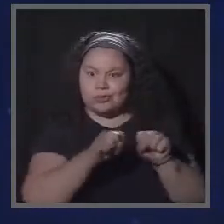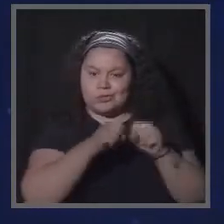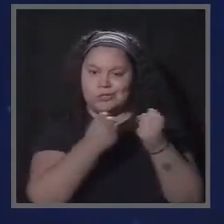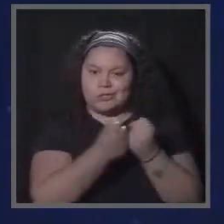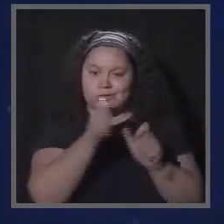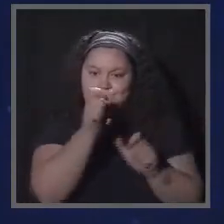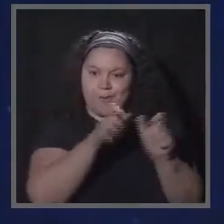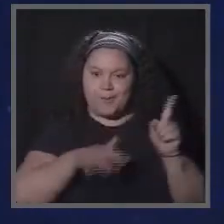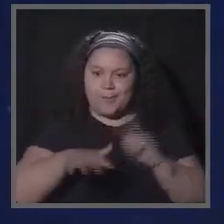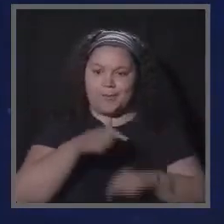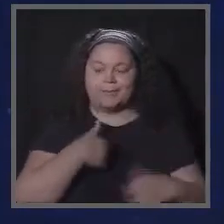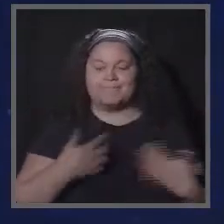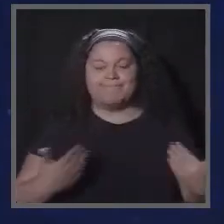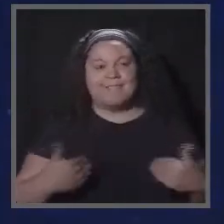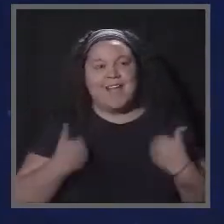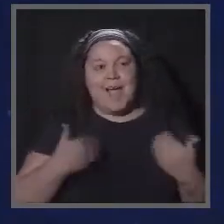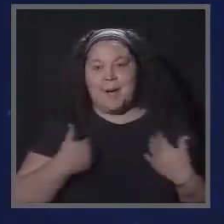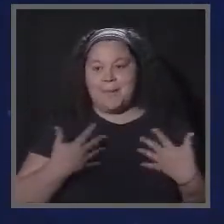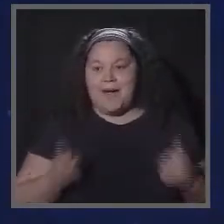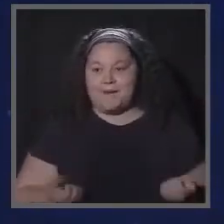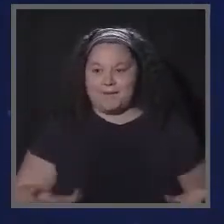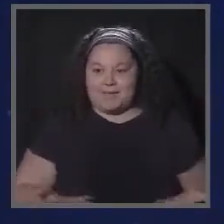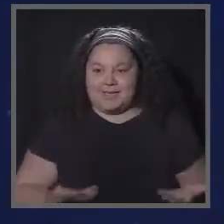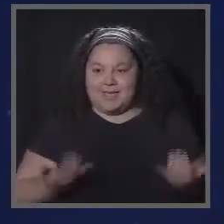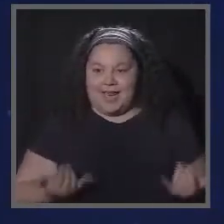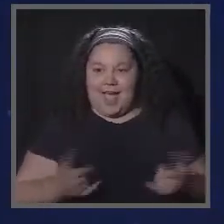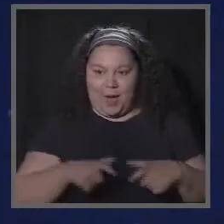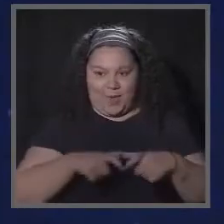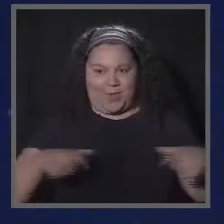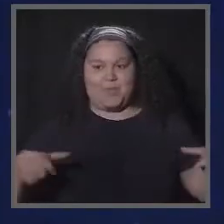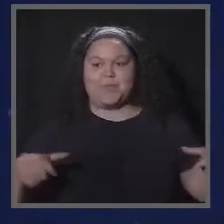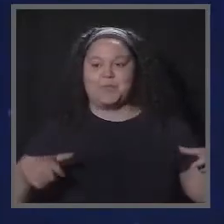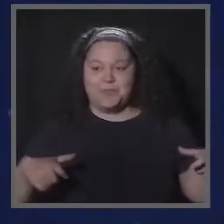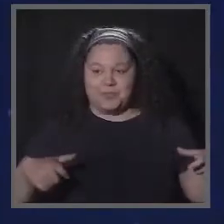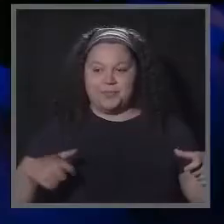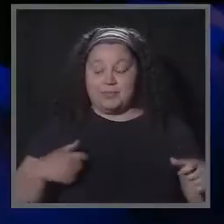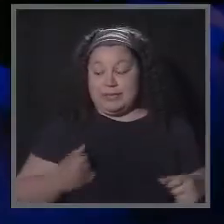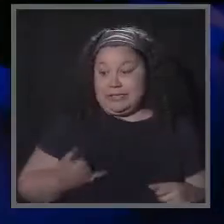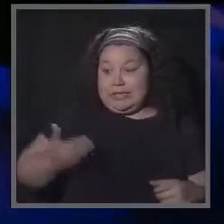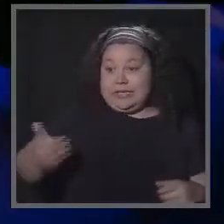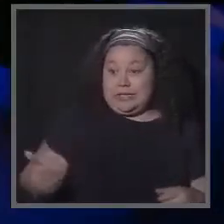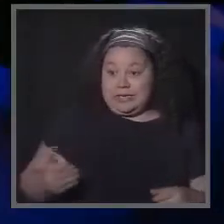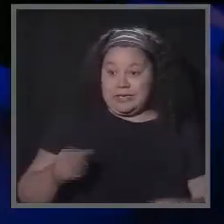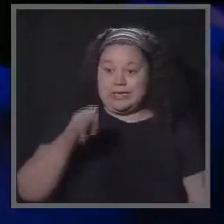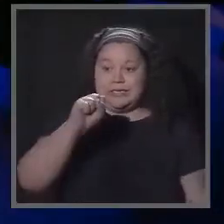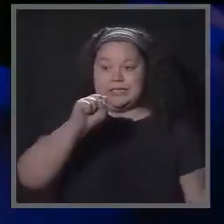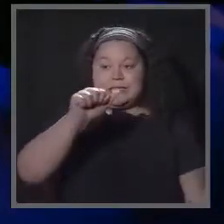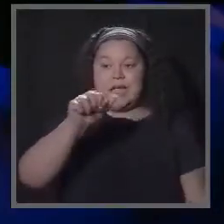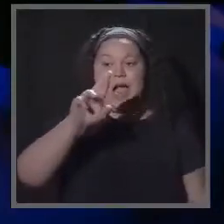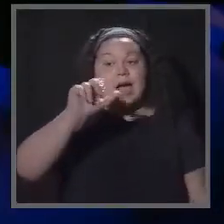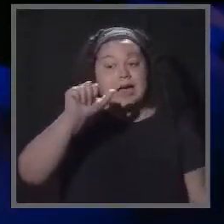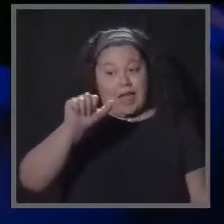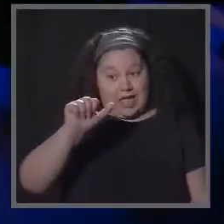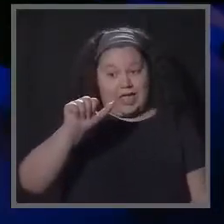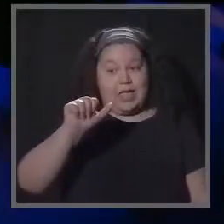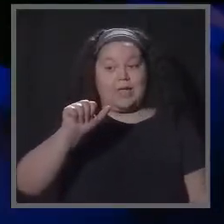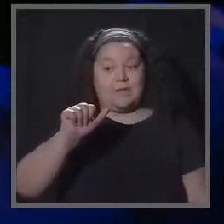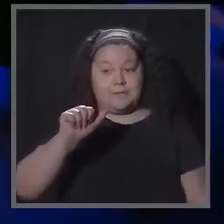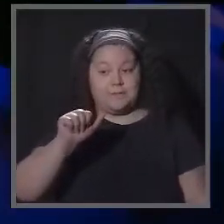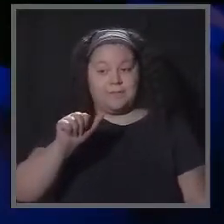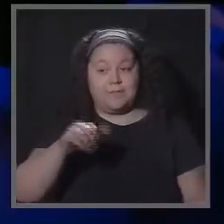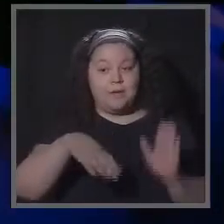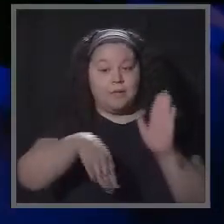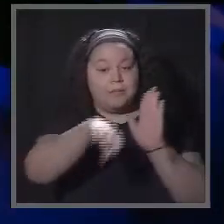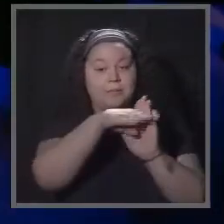I'm very glad to be today on stage with Sara Barenga Briganti from the National